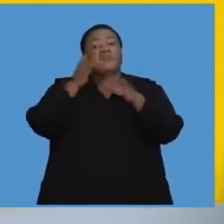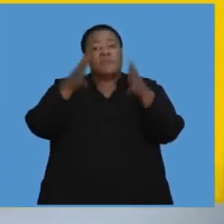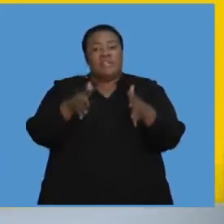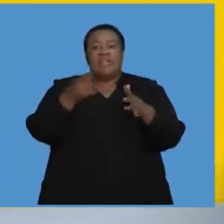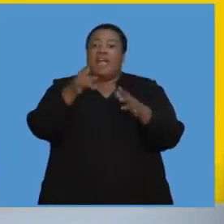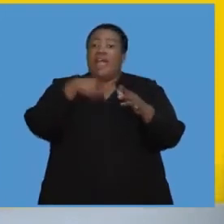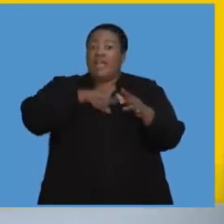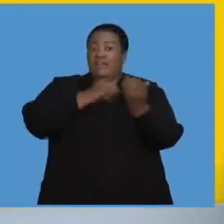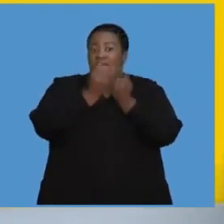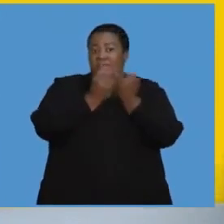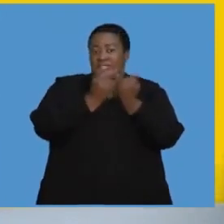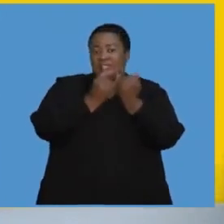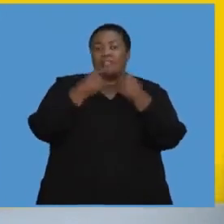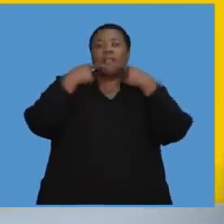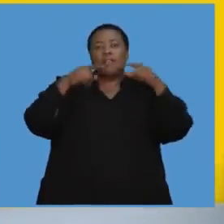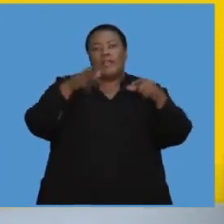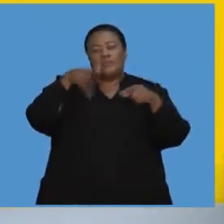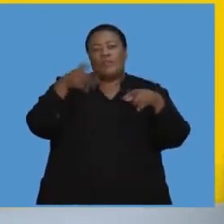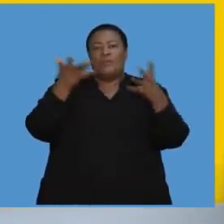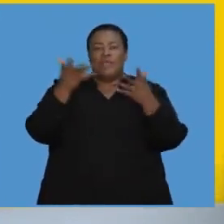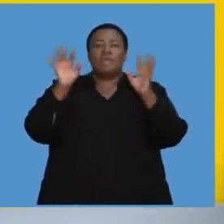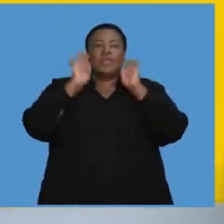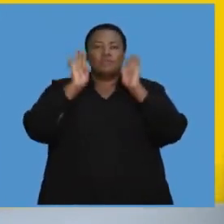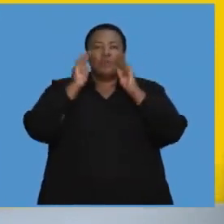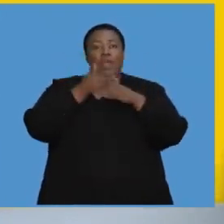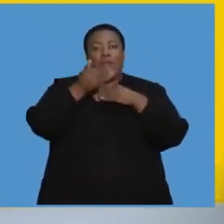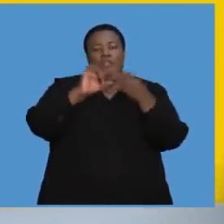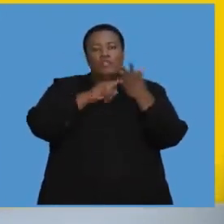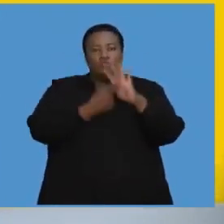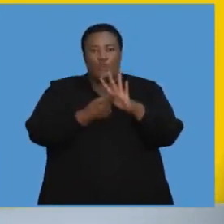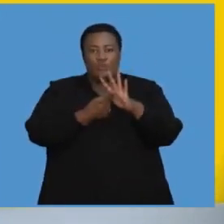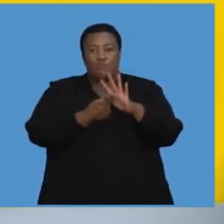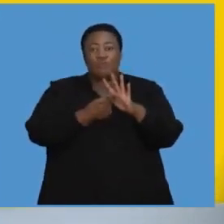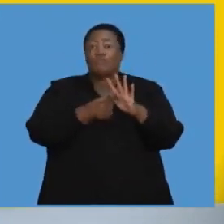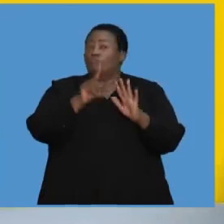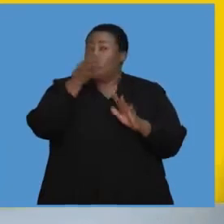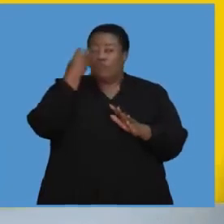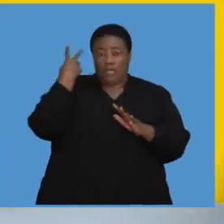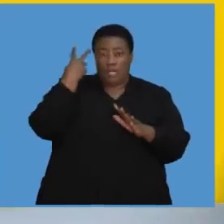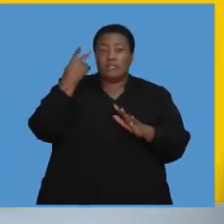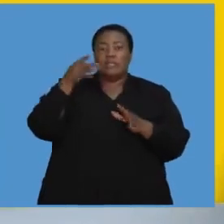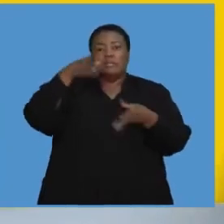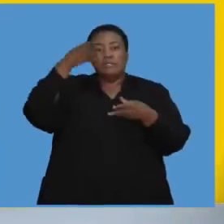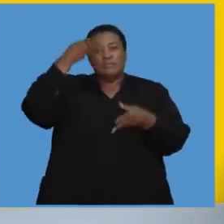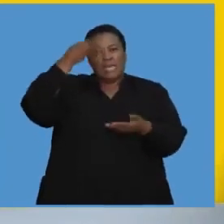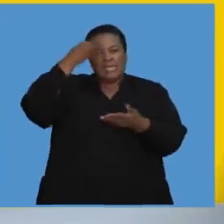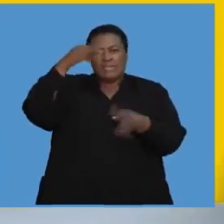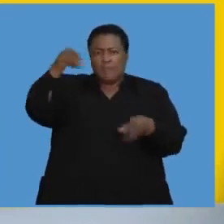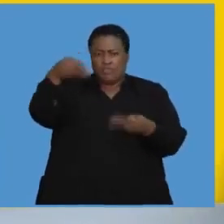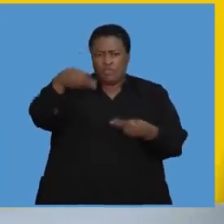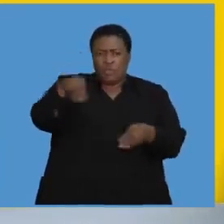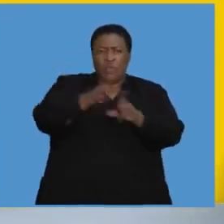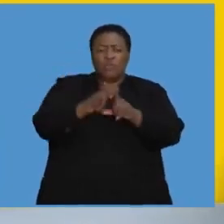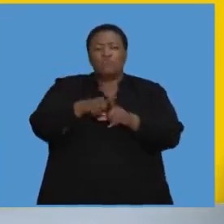competition winners who will be announced on Facebook after the show. Don't forget you can get study material as well as check out our schedule